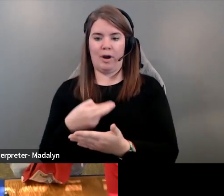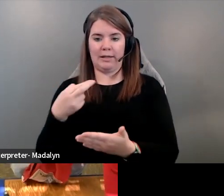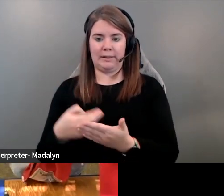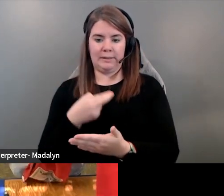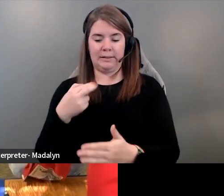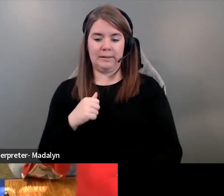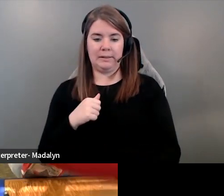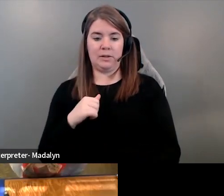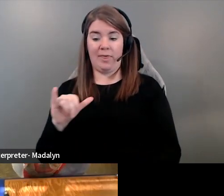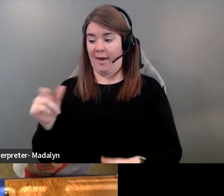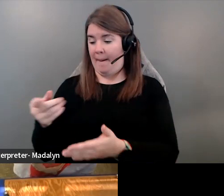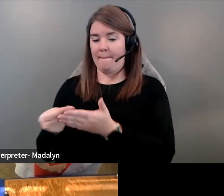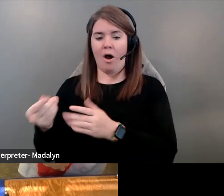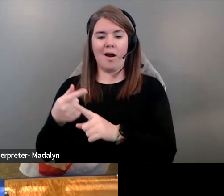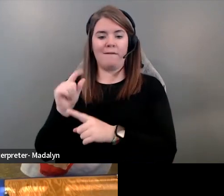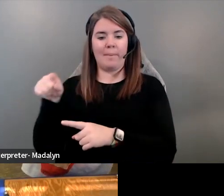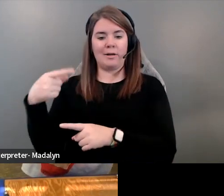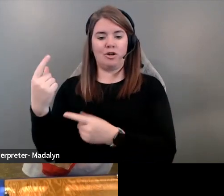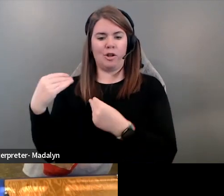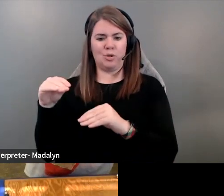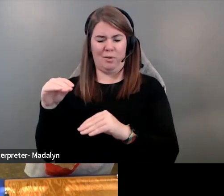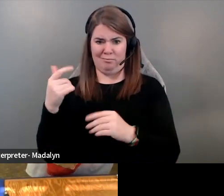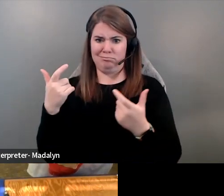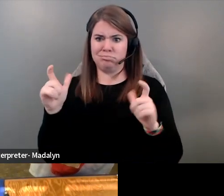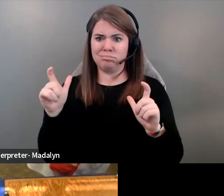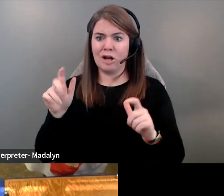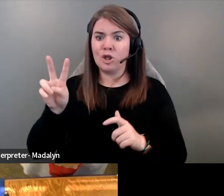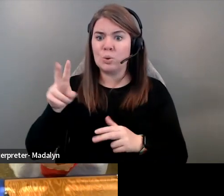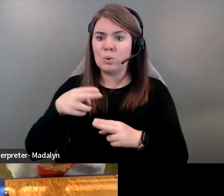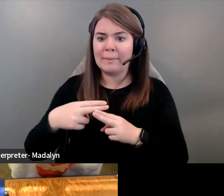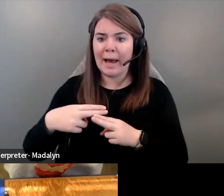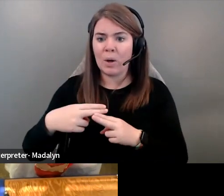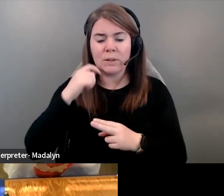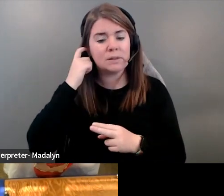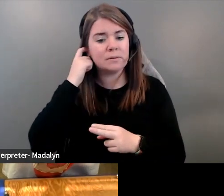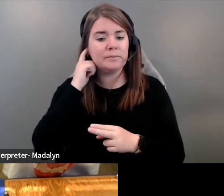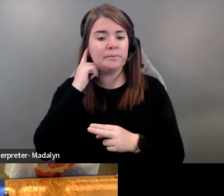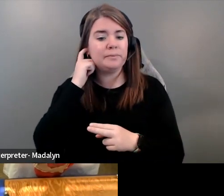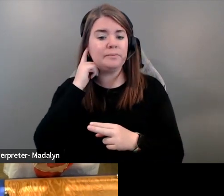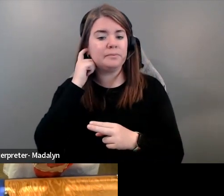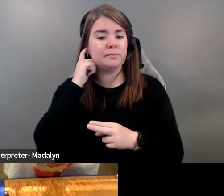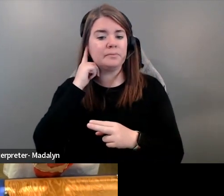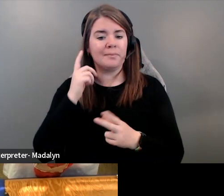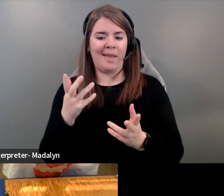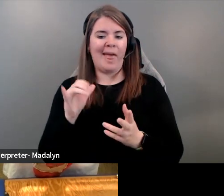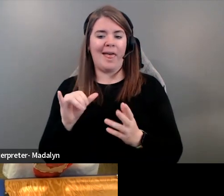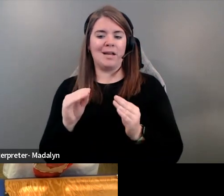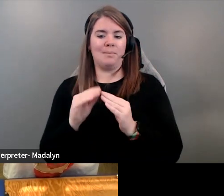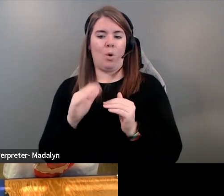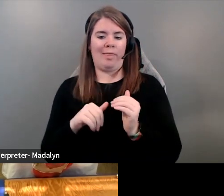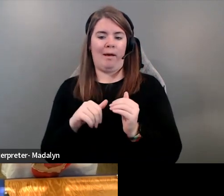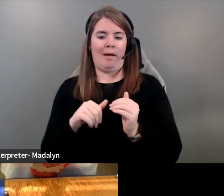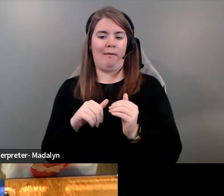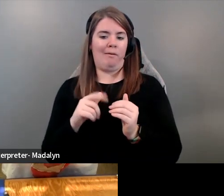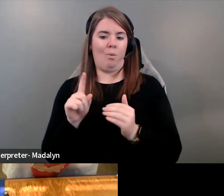we bought at the dollar store, it's pretty big. I think it's 2 pounds. This is actually more rice than you will need for this whole week. You'll be